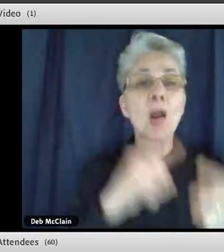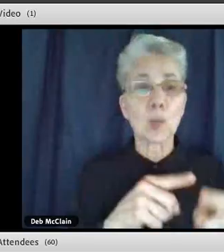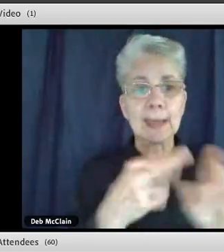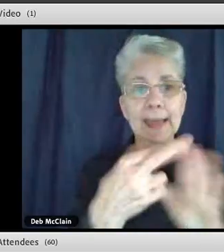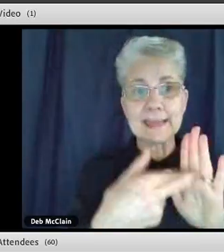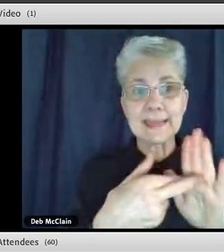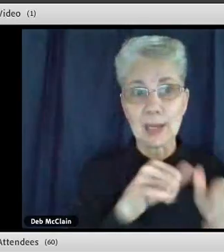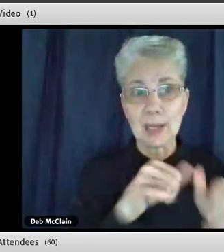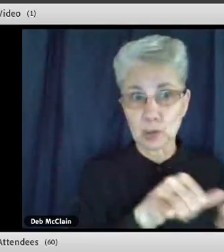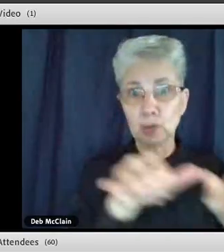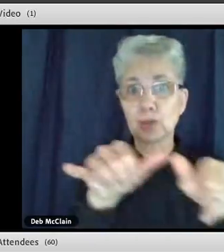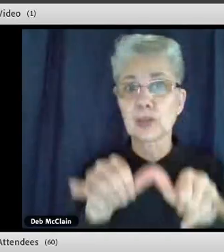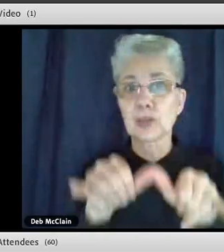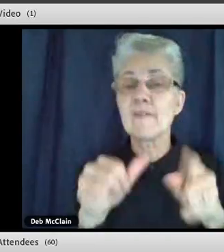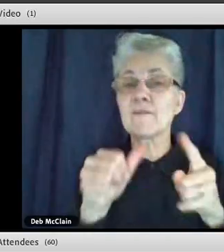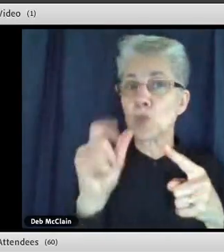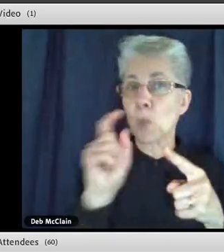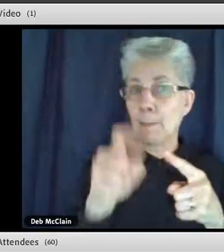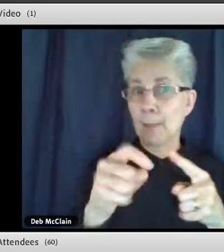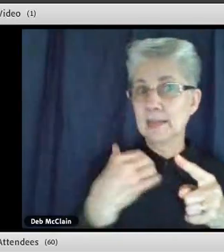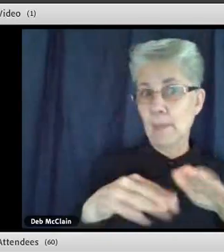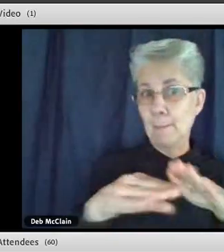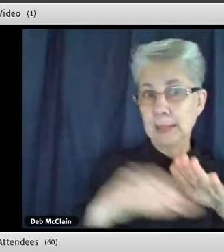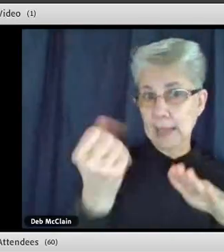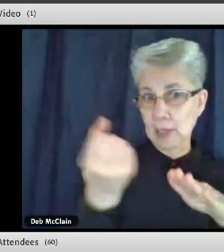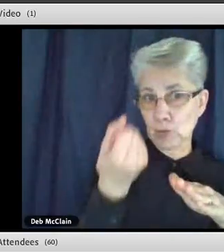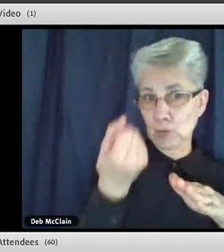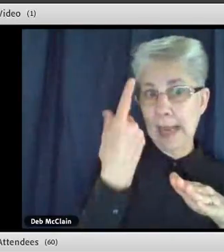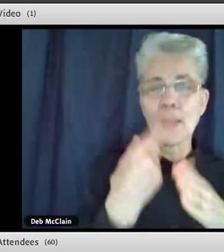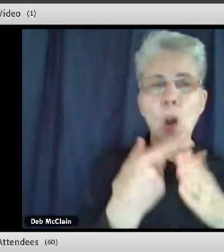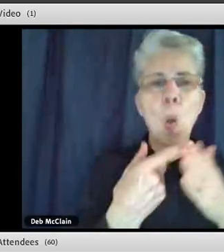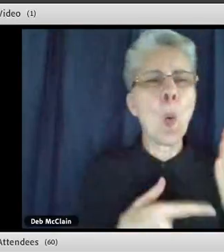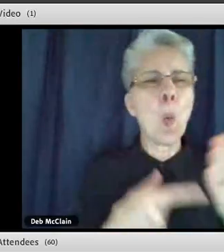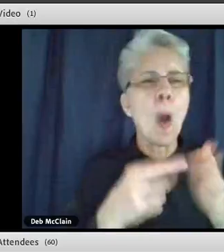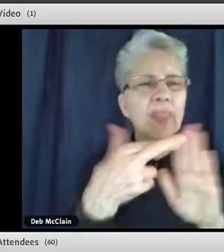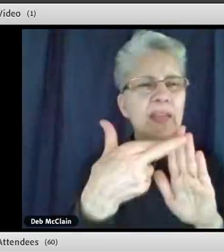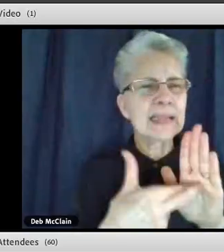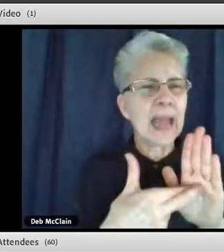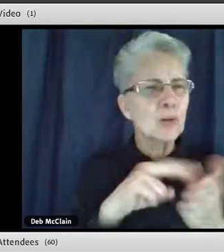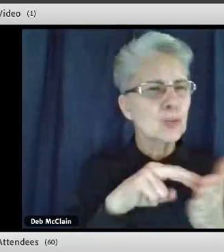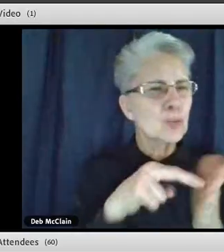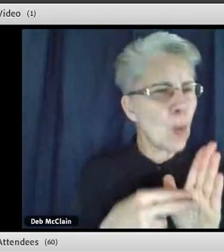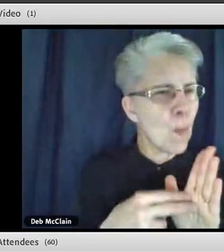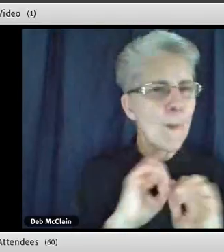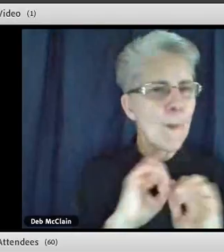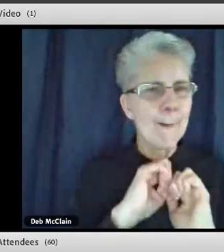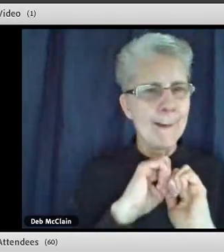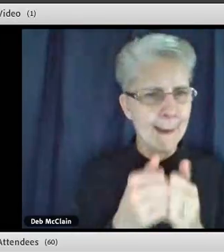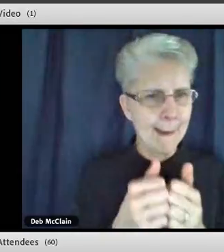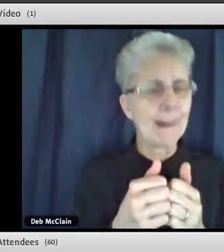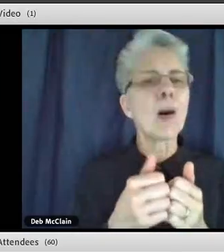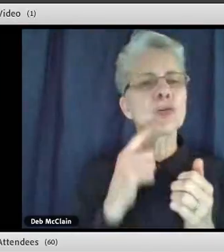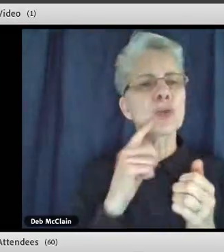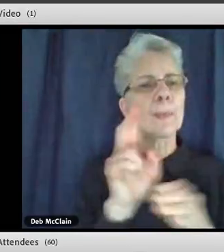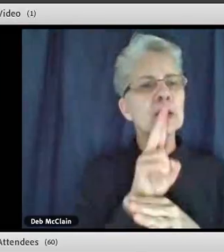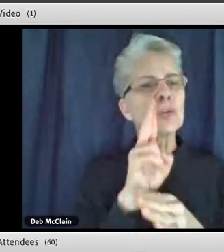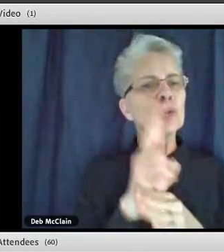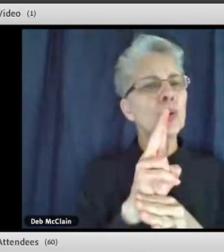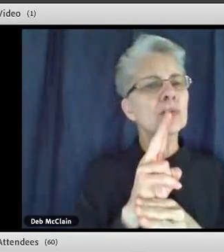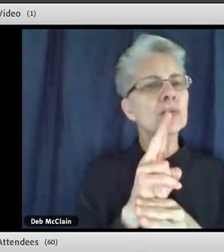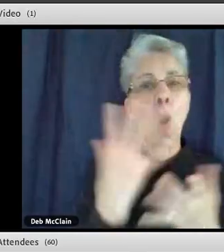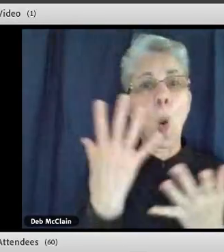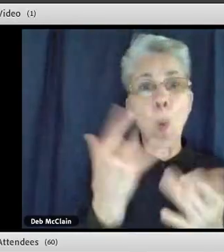Okay, so first of all, we have to have a basic understanding of what the standards are and how they should be used and why they should